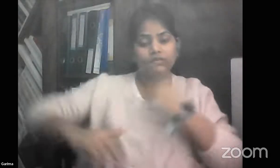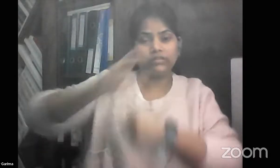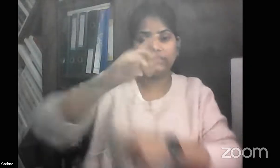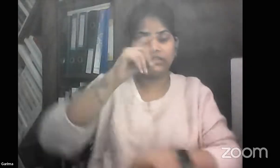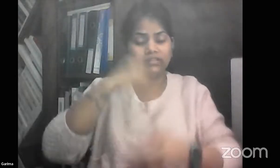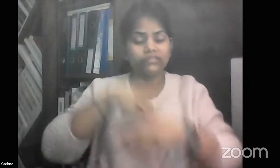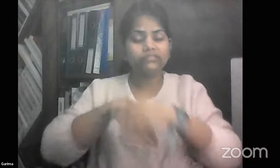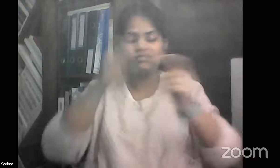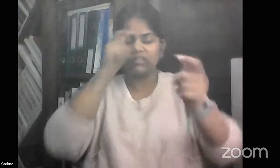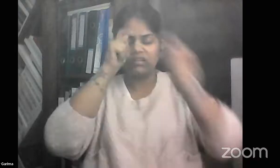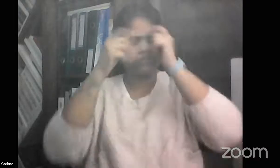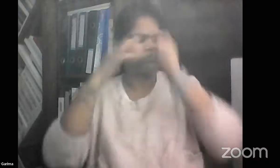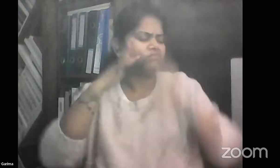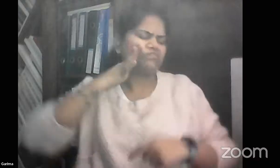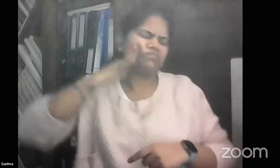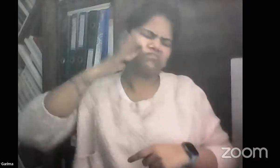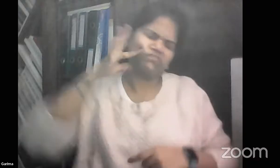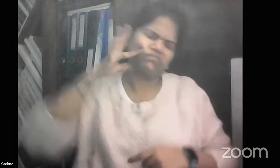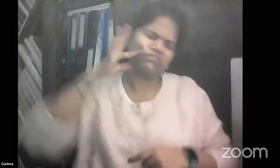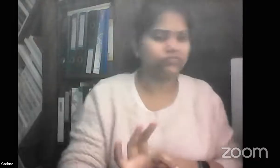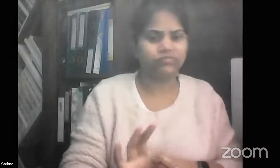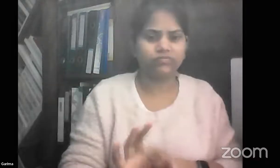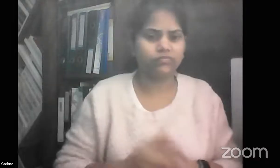It may not be necessarily